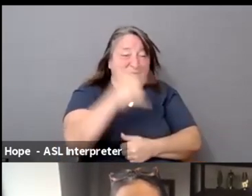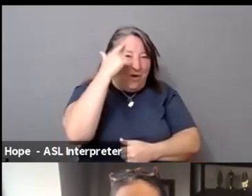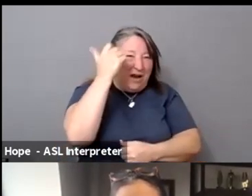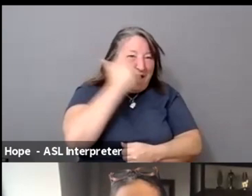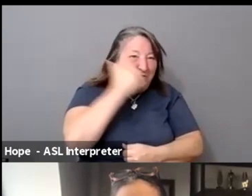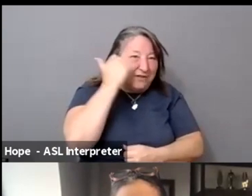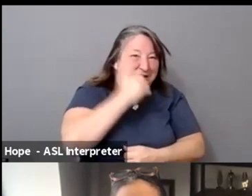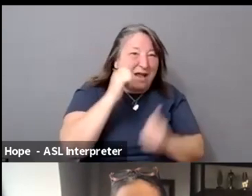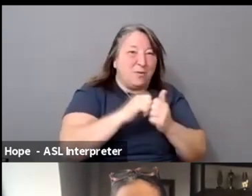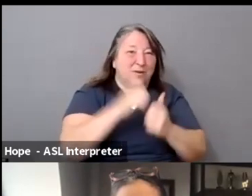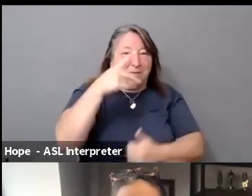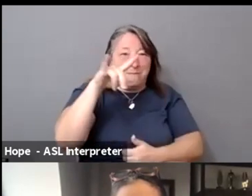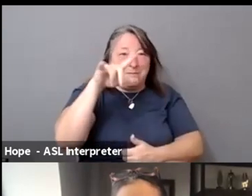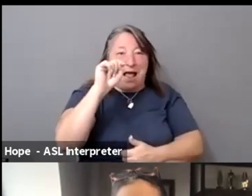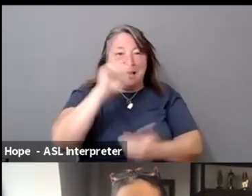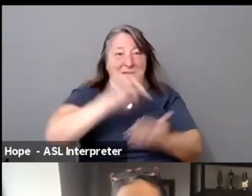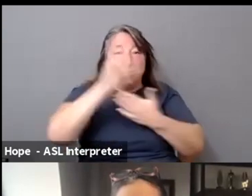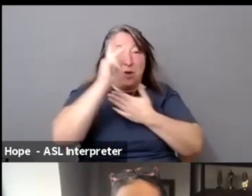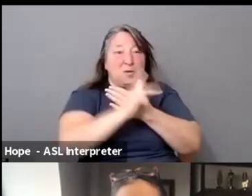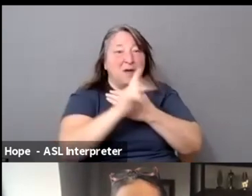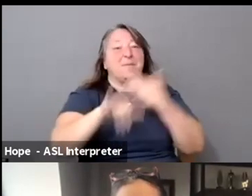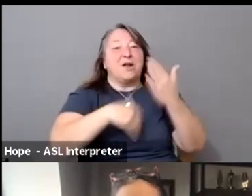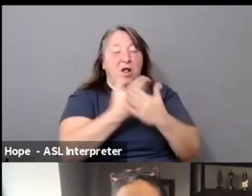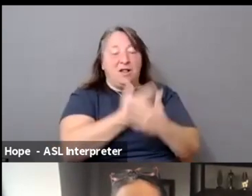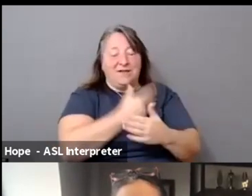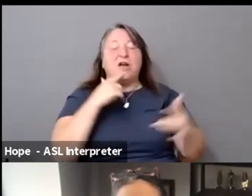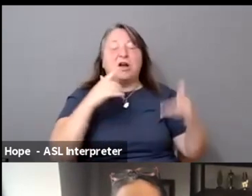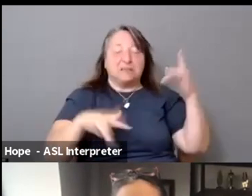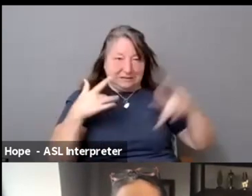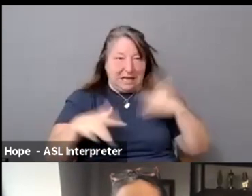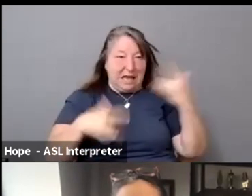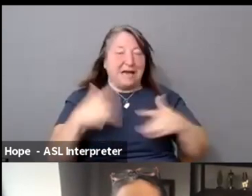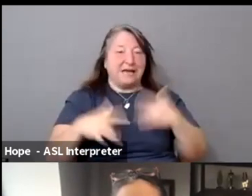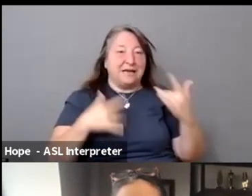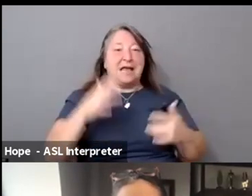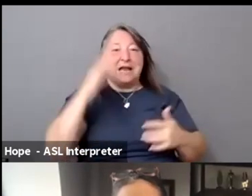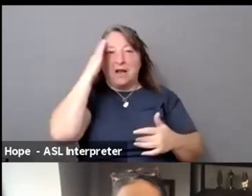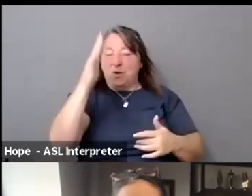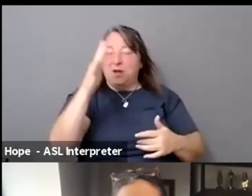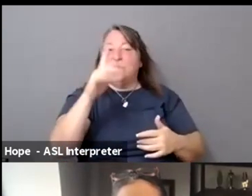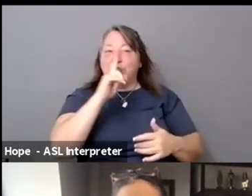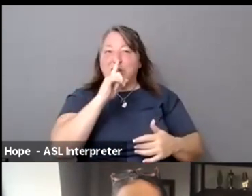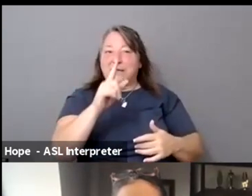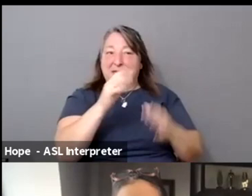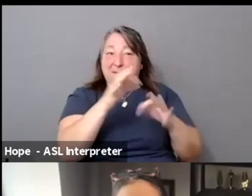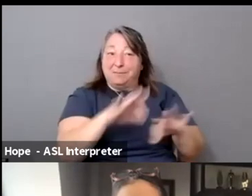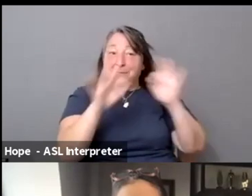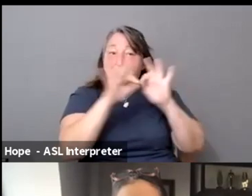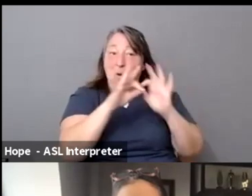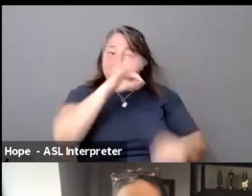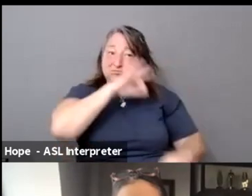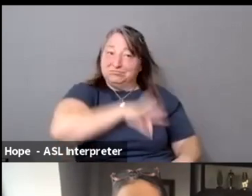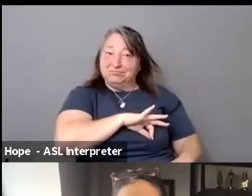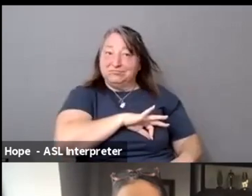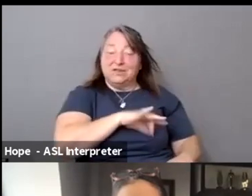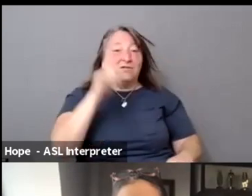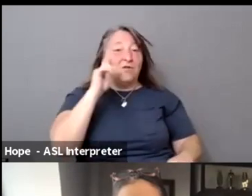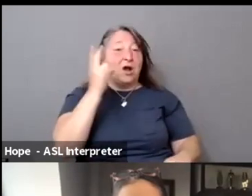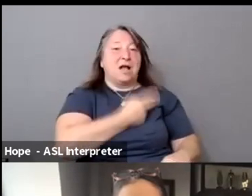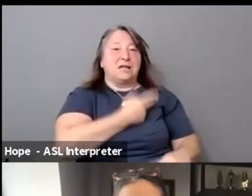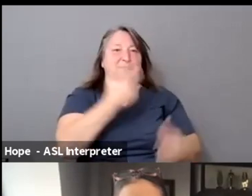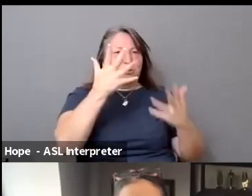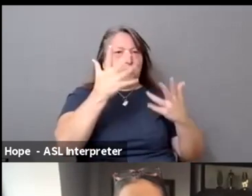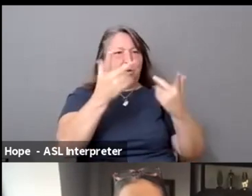pilot program, but I know that all of us are excited about it, and it is going to be meaningful for us as we're constantly trying to stay ahead of